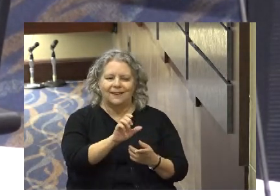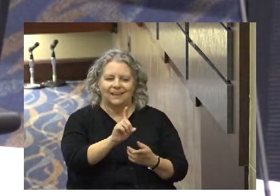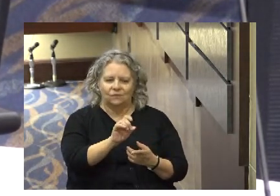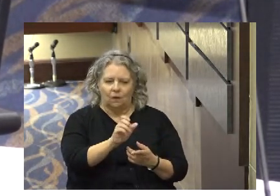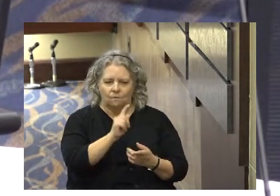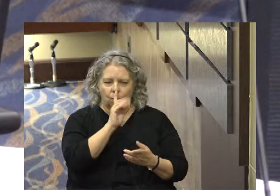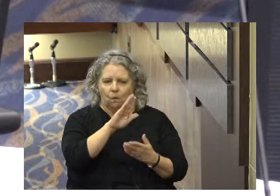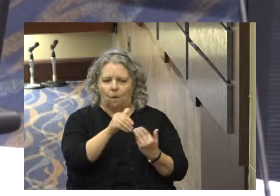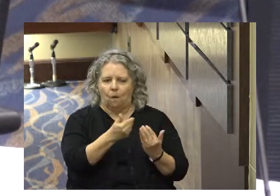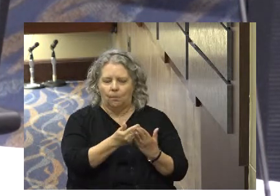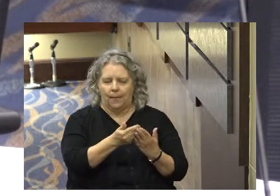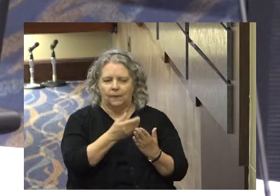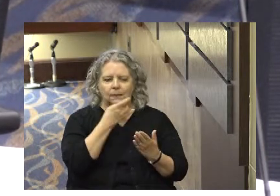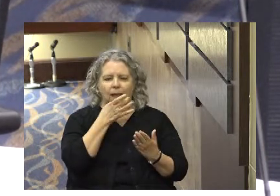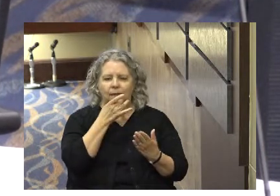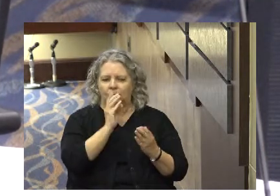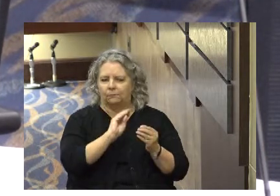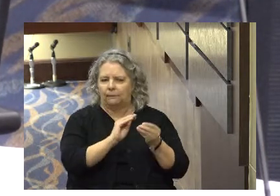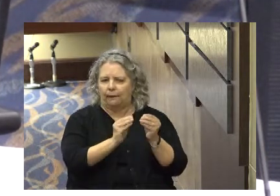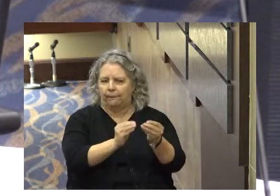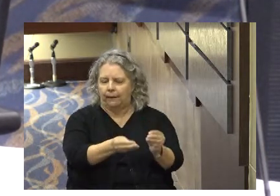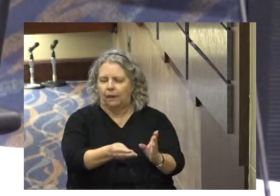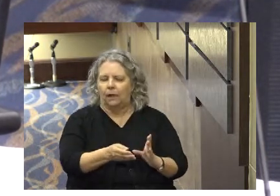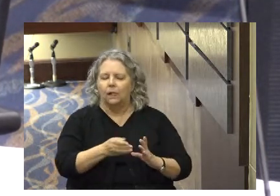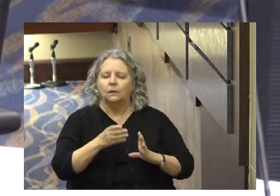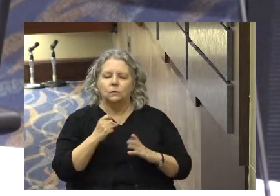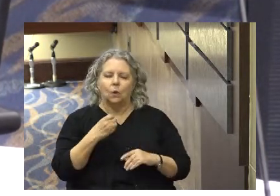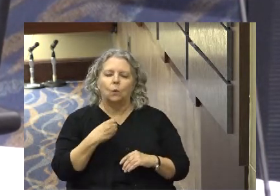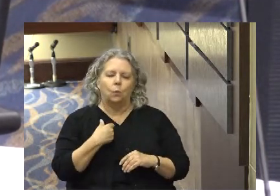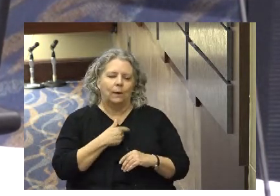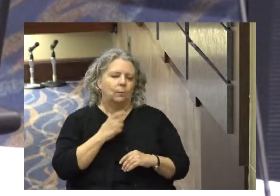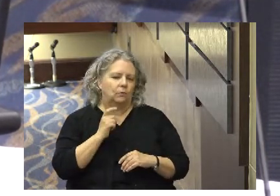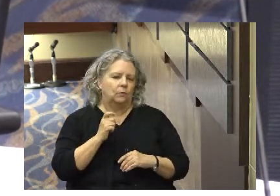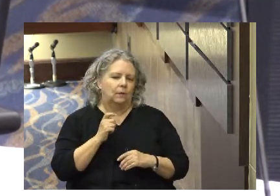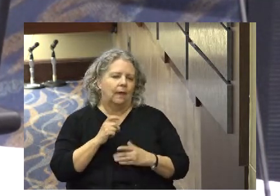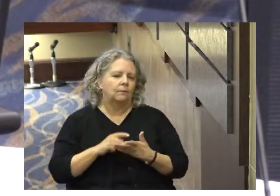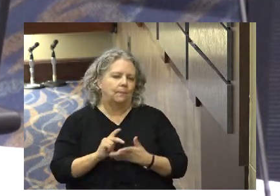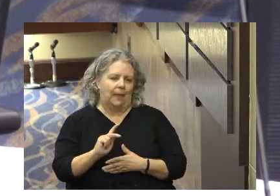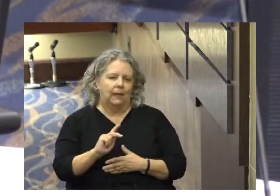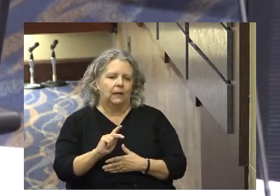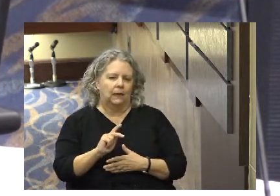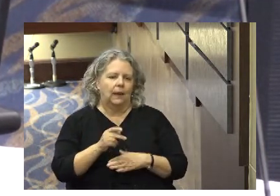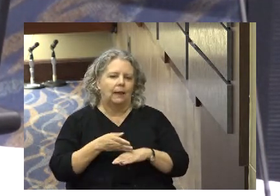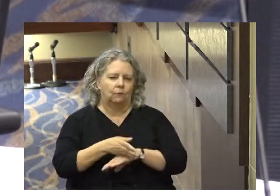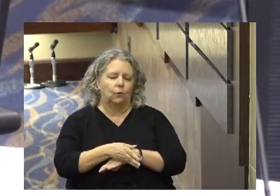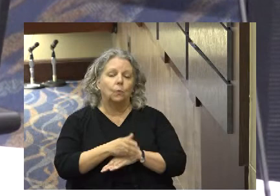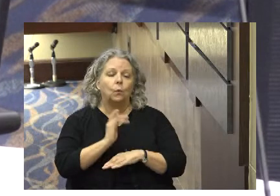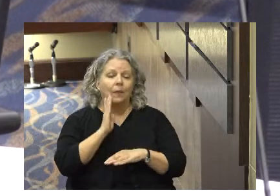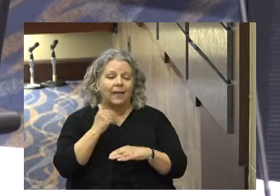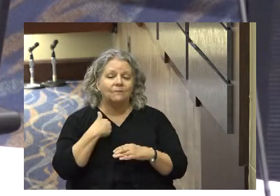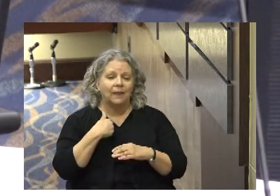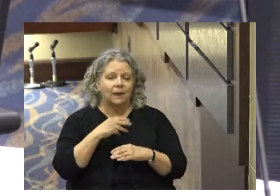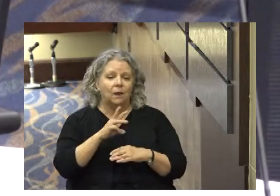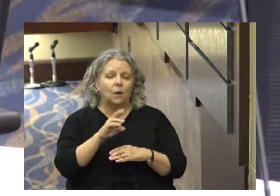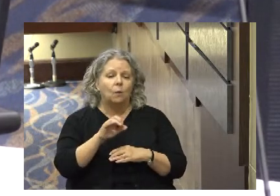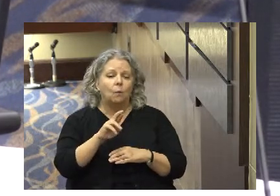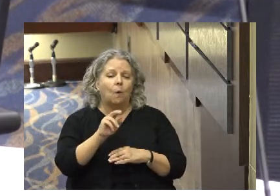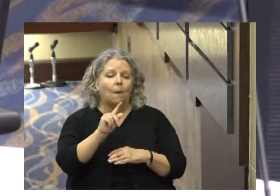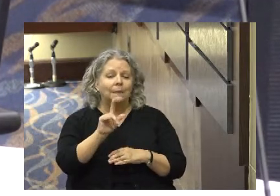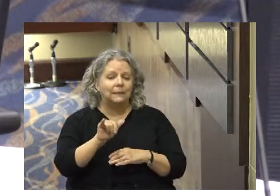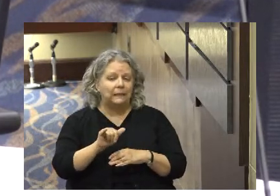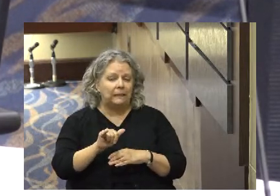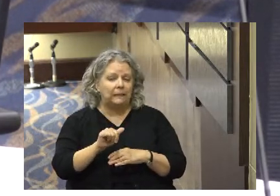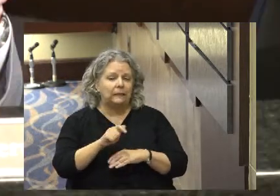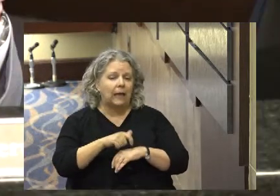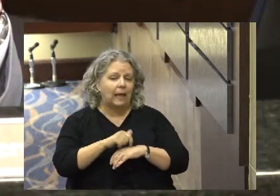all been paid for. We're just going to need to maintain it after. It'll have a warranty period, but after, Okay. it'll be the city's responsibility after